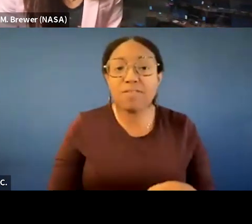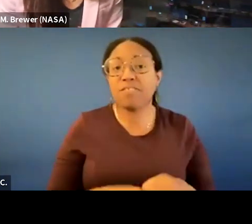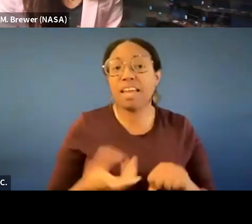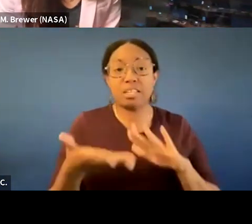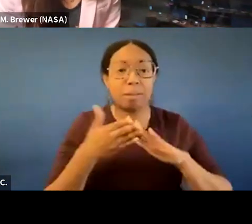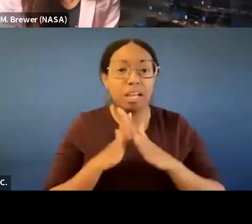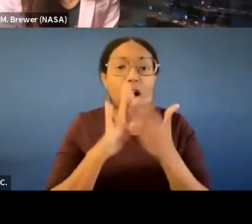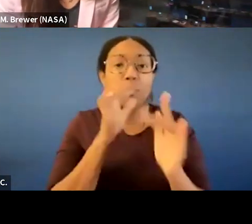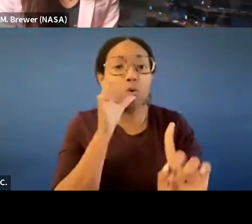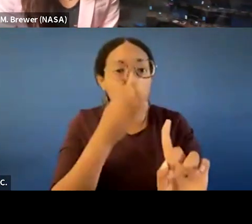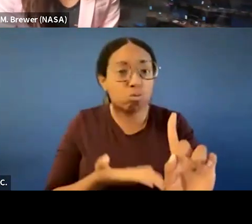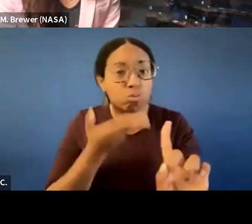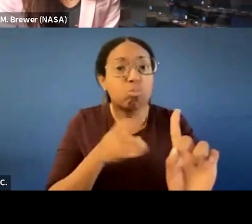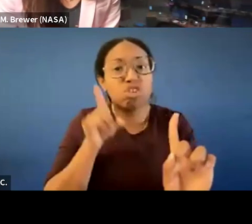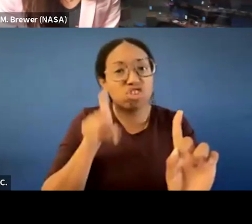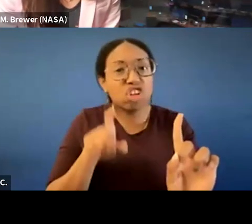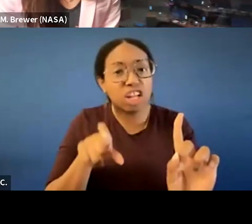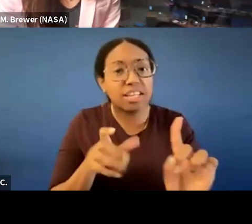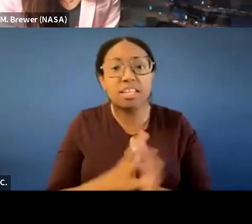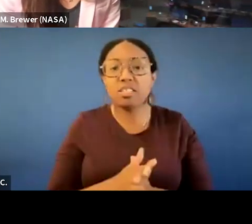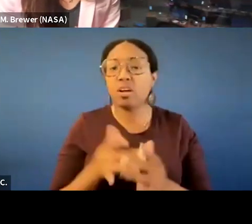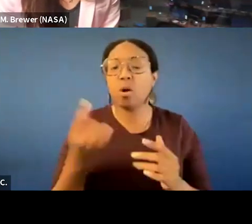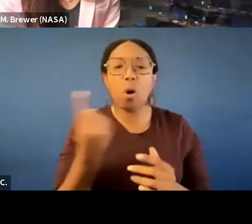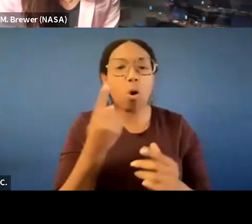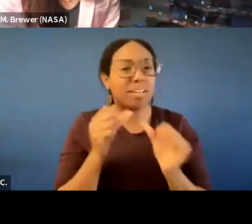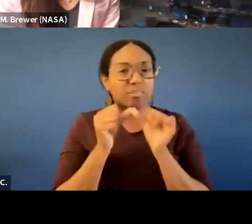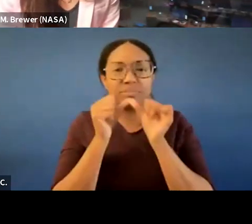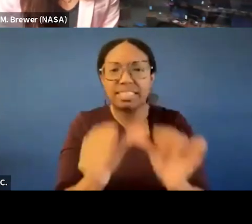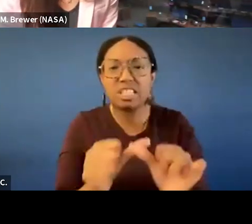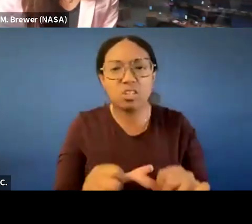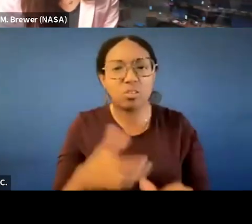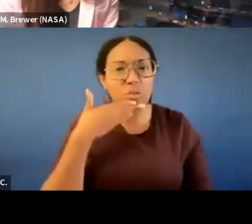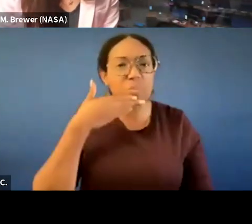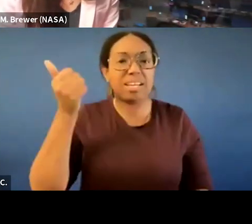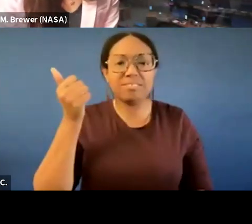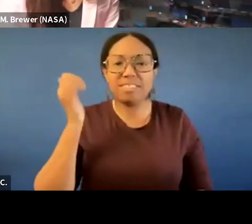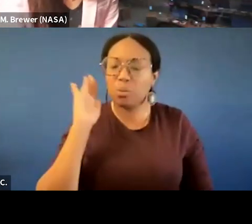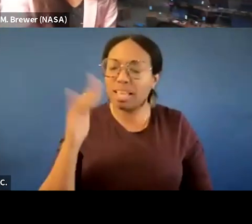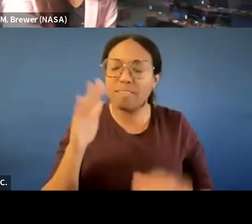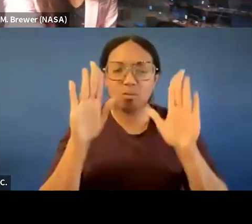So always channel that inner strength and give it your best, and you're going to have a great life.